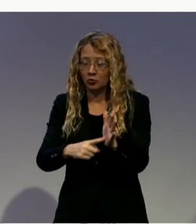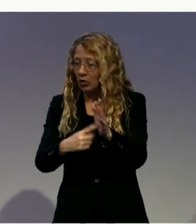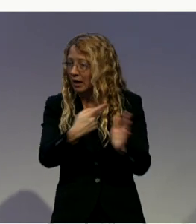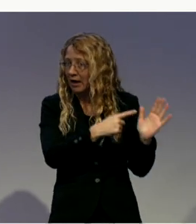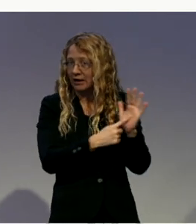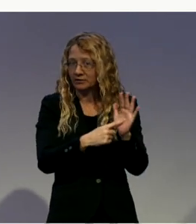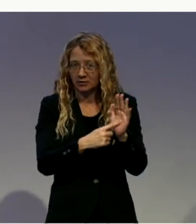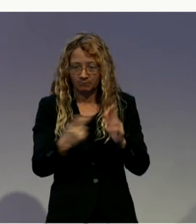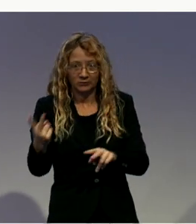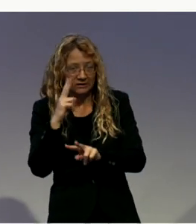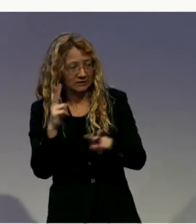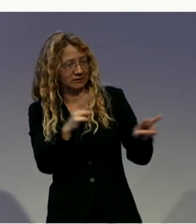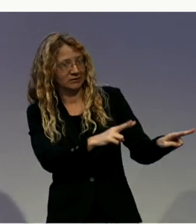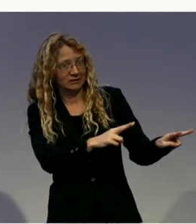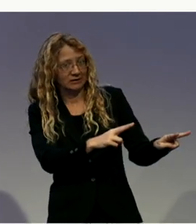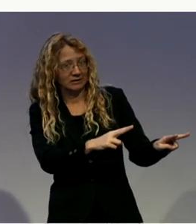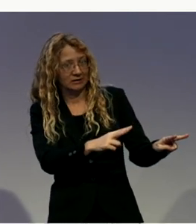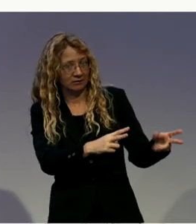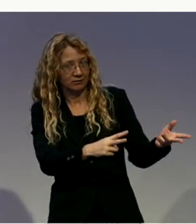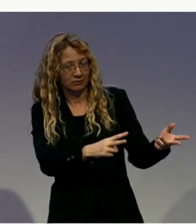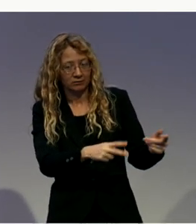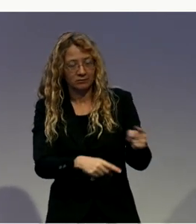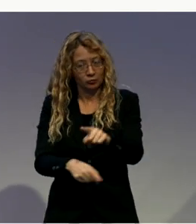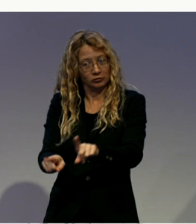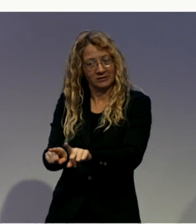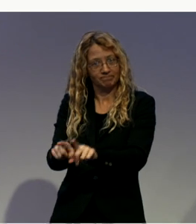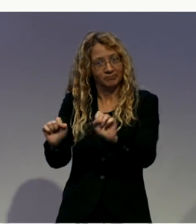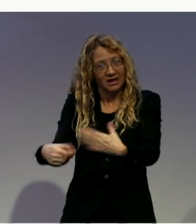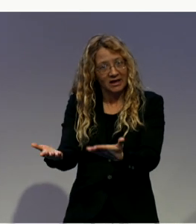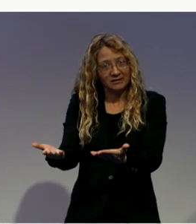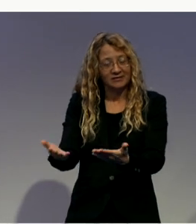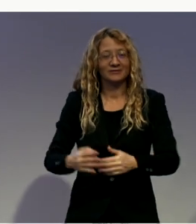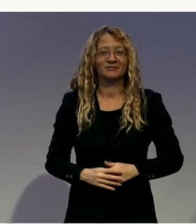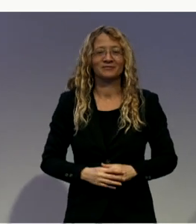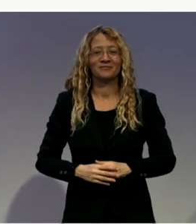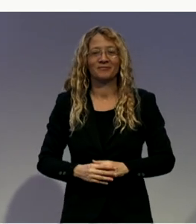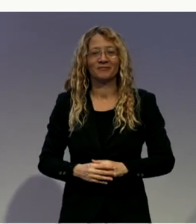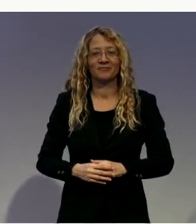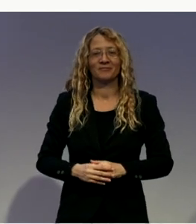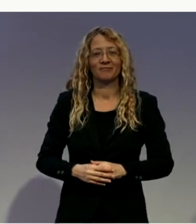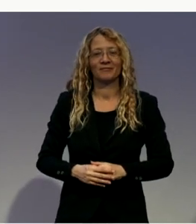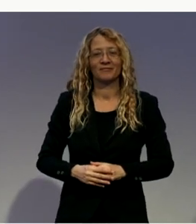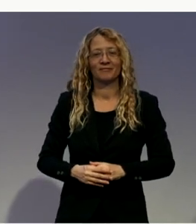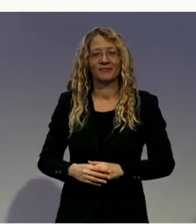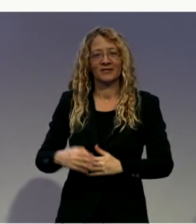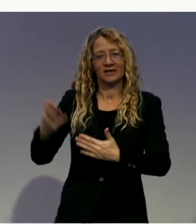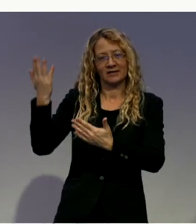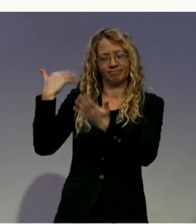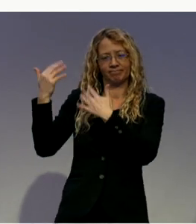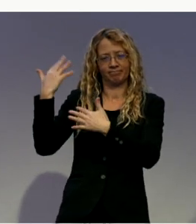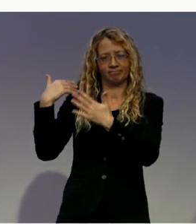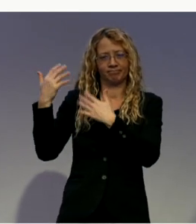very beginning, I was hiring abled bodies in the foundation. And honestly, I had to kick them